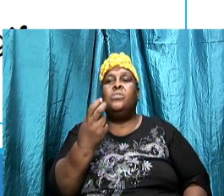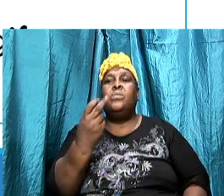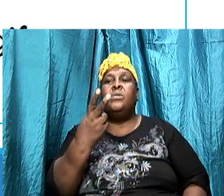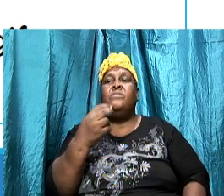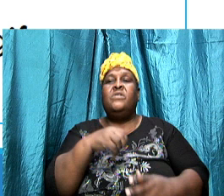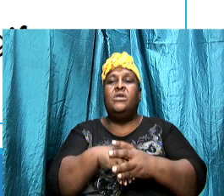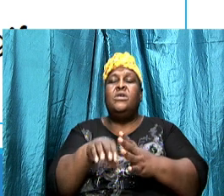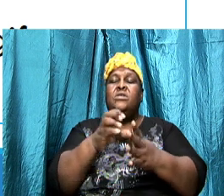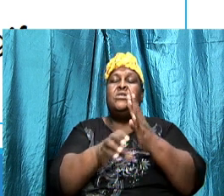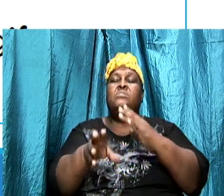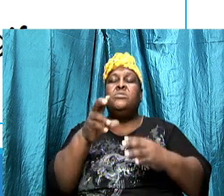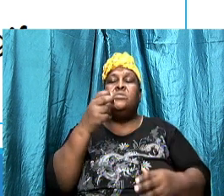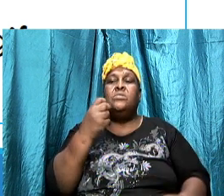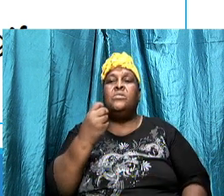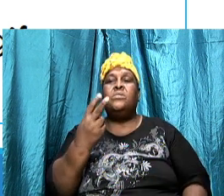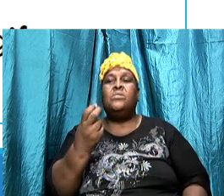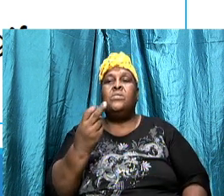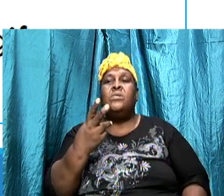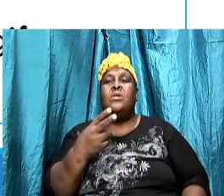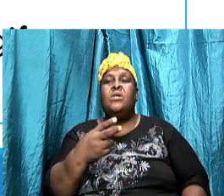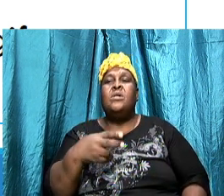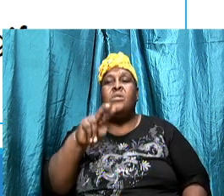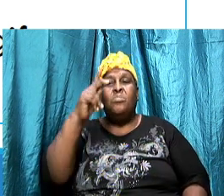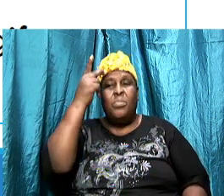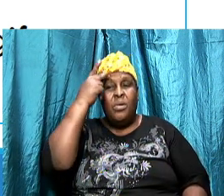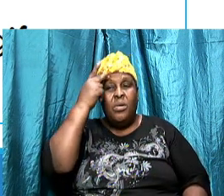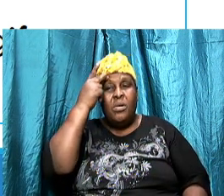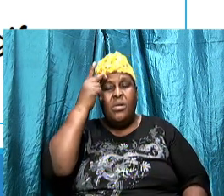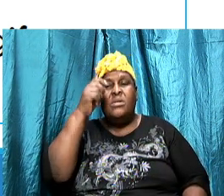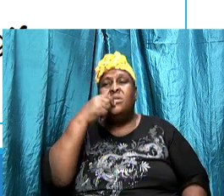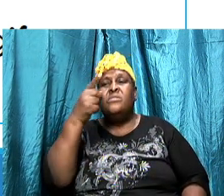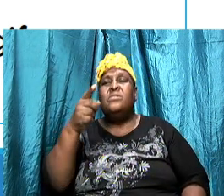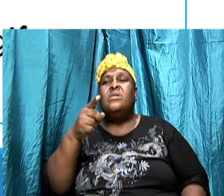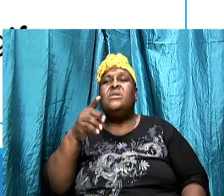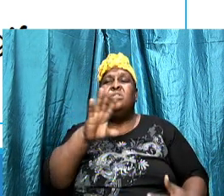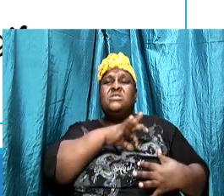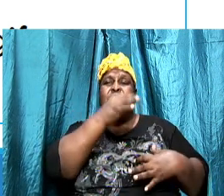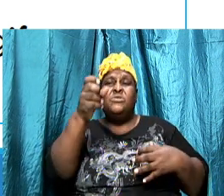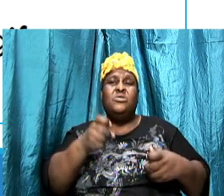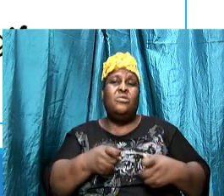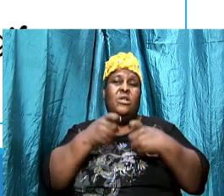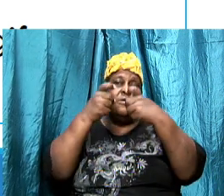chapter 12, he dealt with the spiritual gifts.